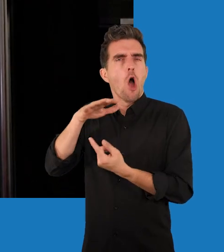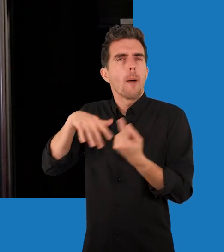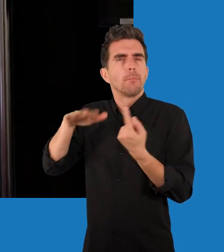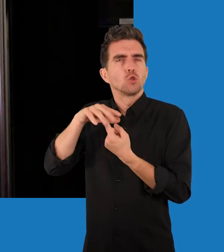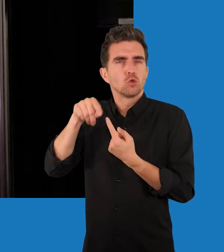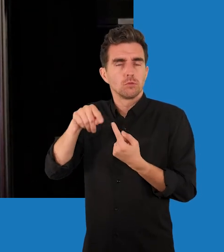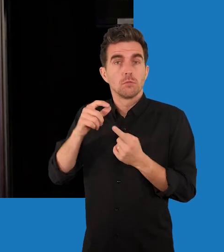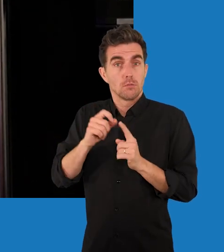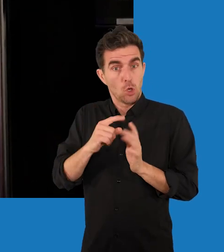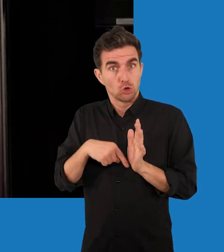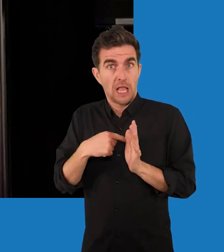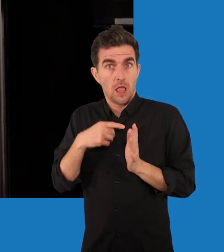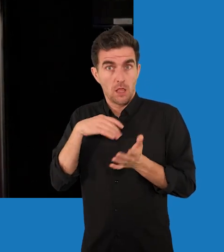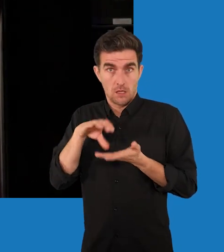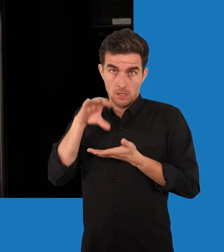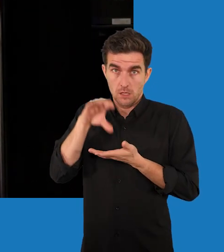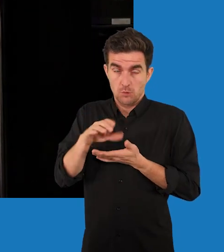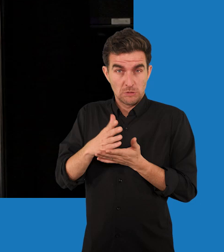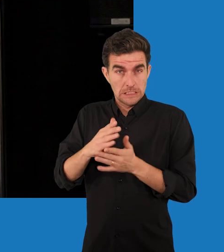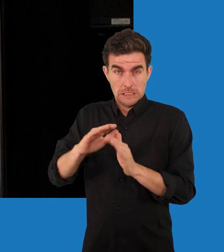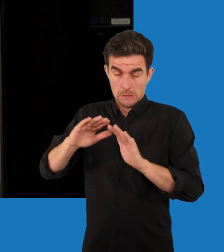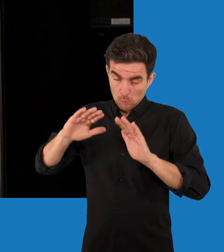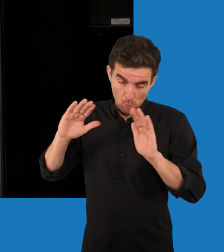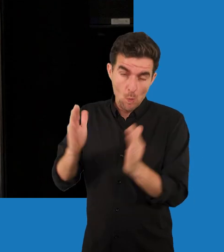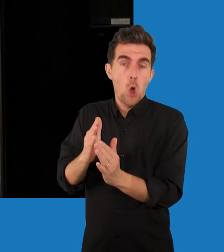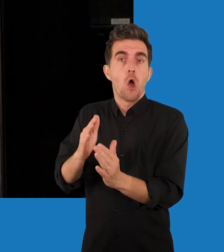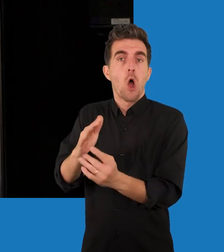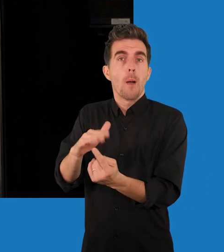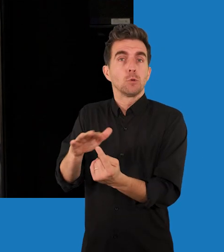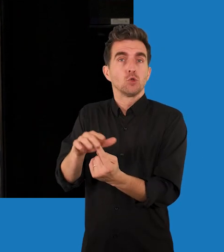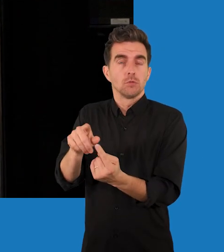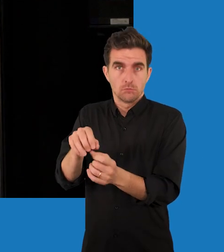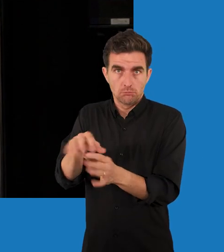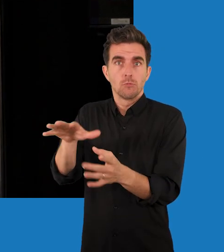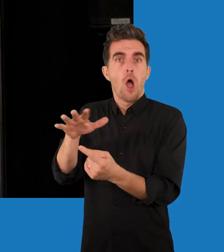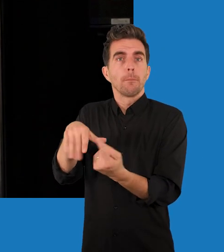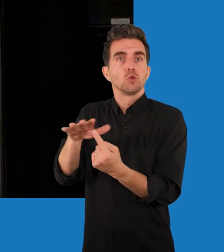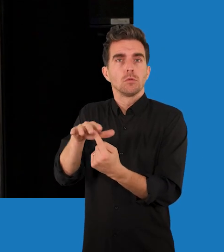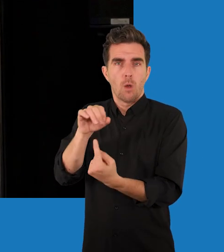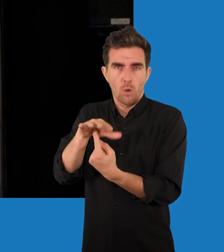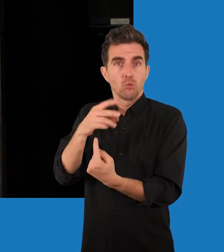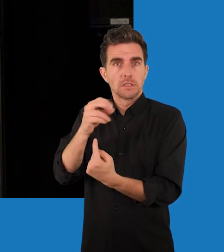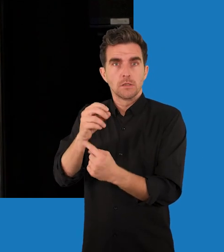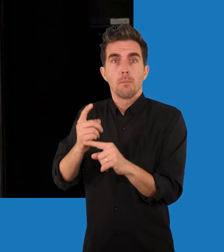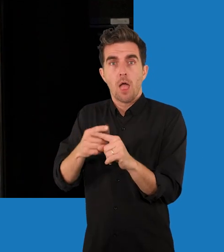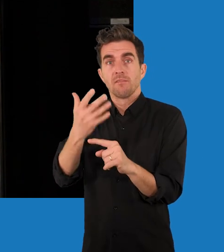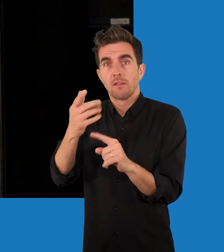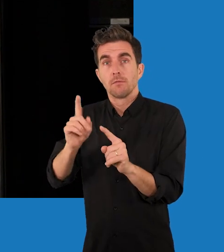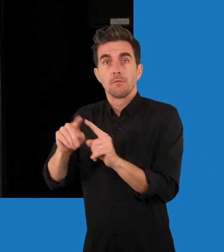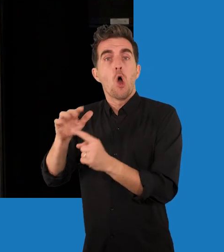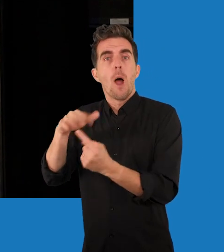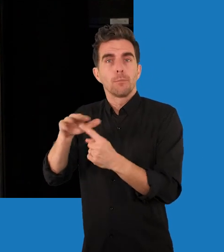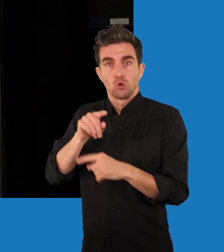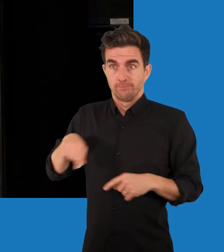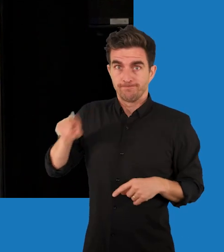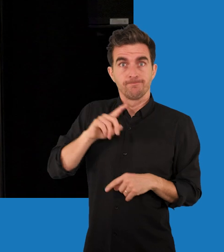our community projects where we fund very small community groups to get out into those communities, particularly those core 20+5